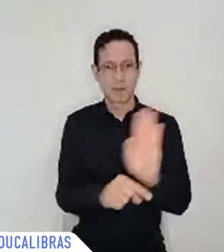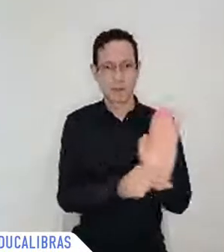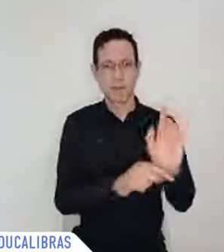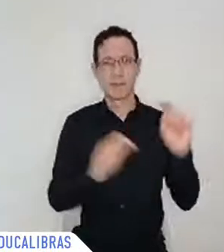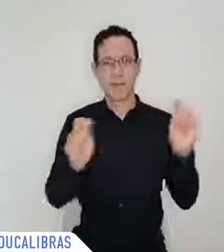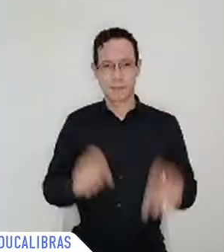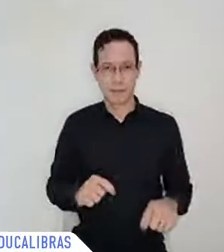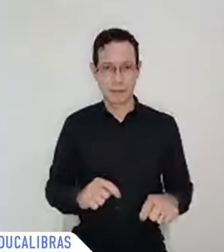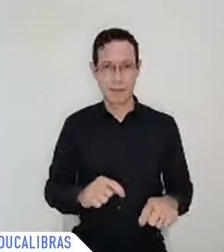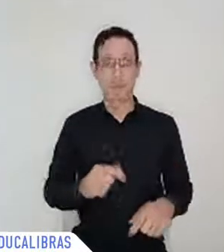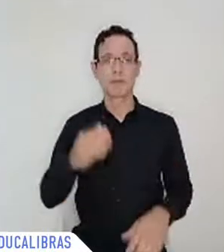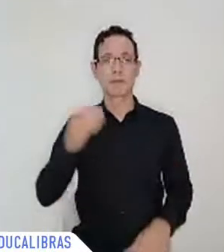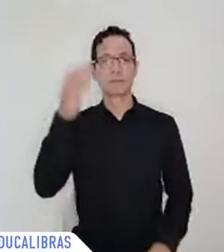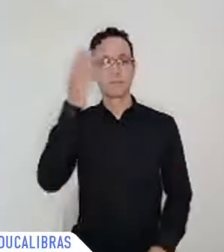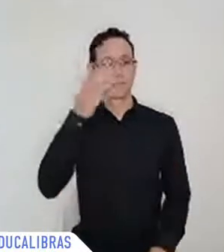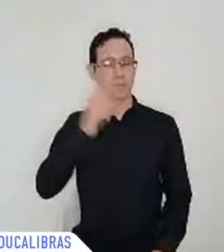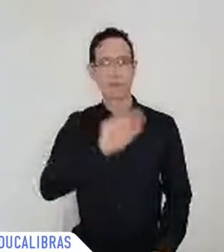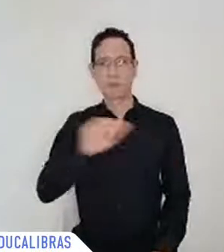to